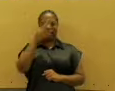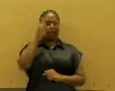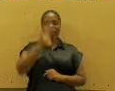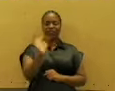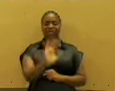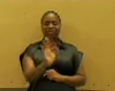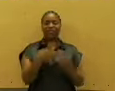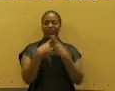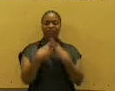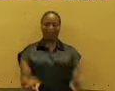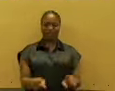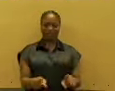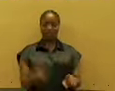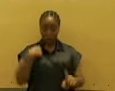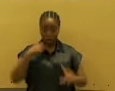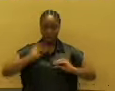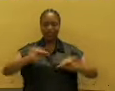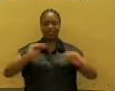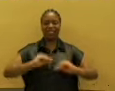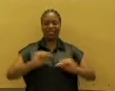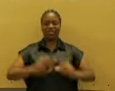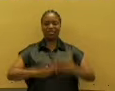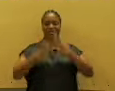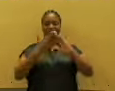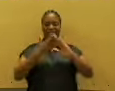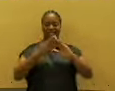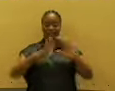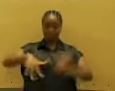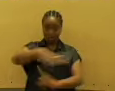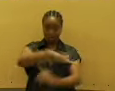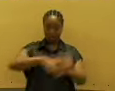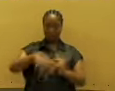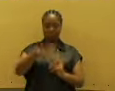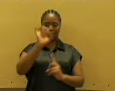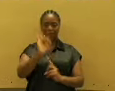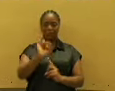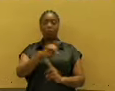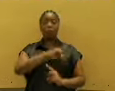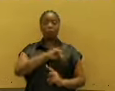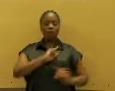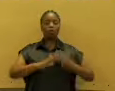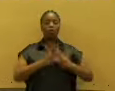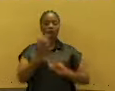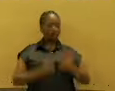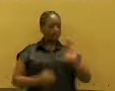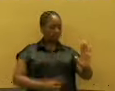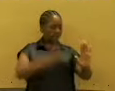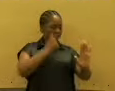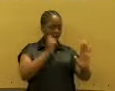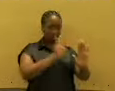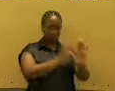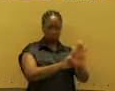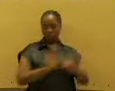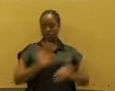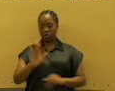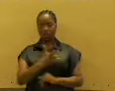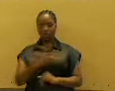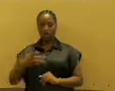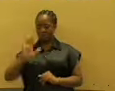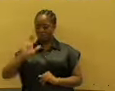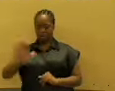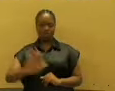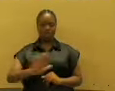se. So gender is very much socialized. So it includes these norms and behaviors and roles associated with being a woman, a girl, a